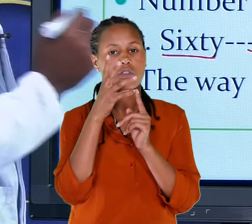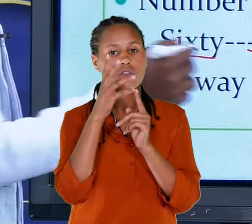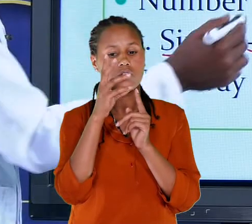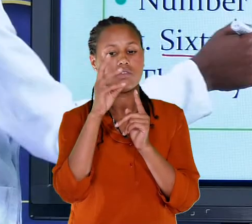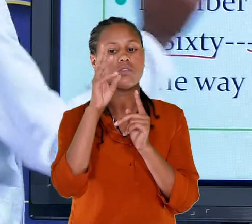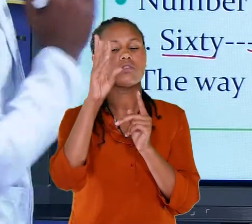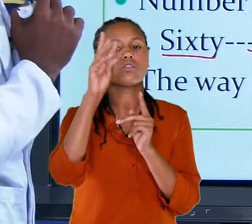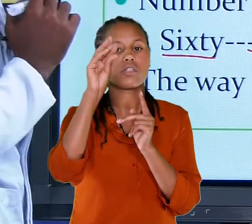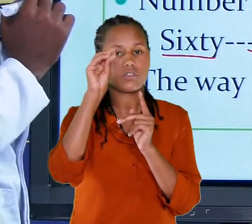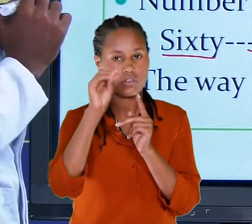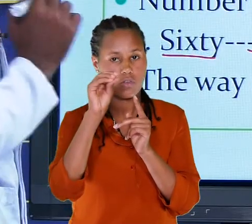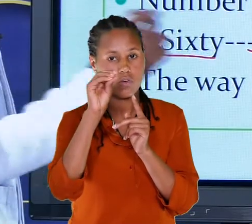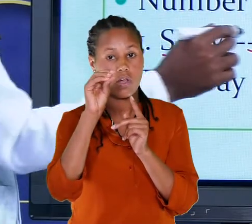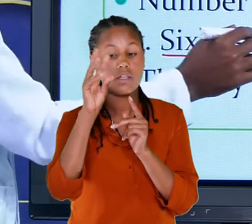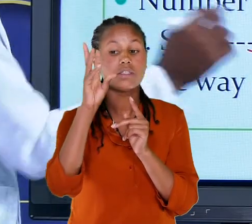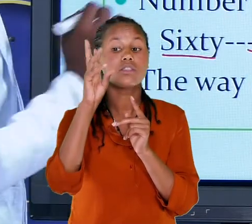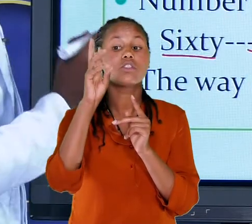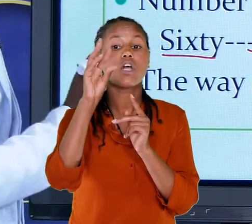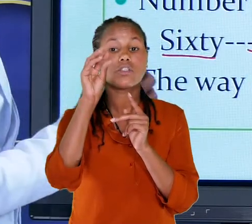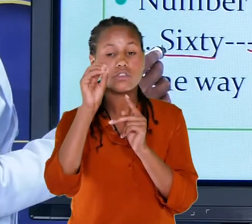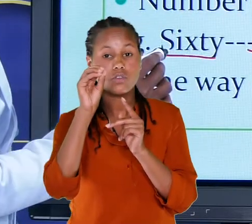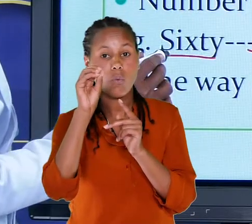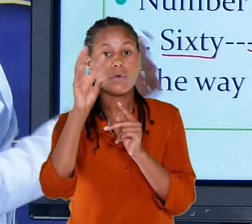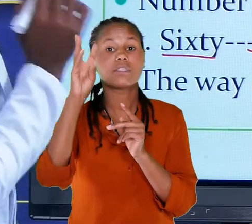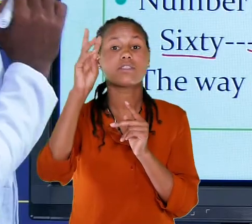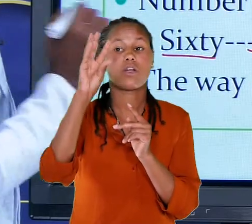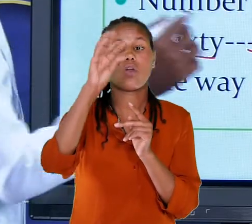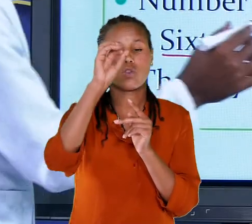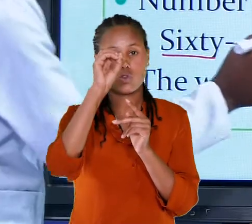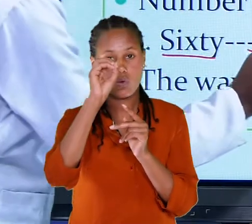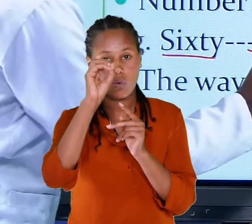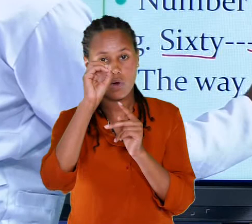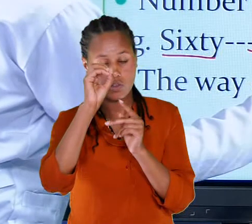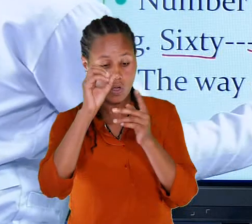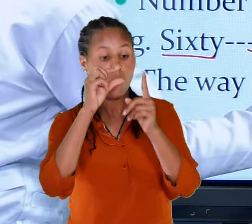60 is 60 in number, this one in word.